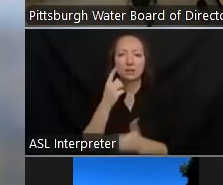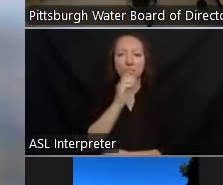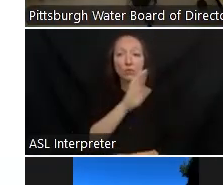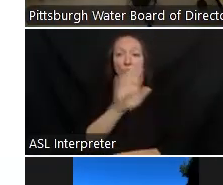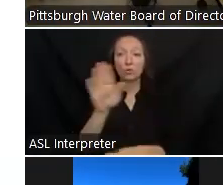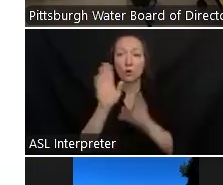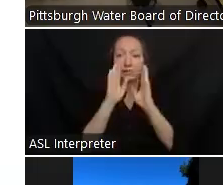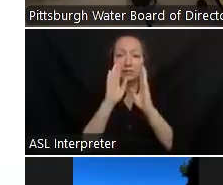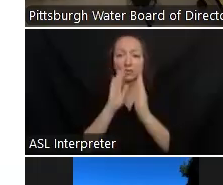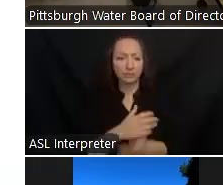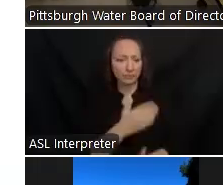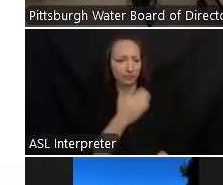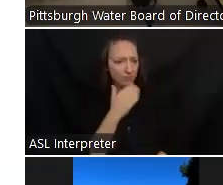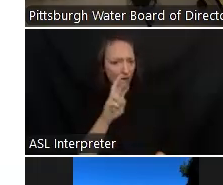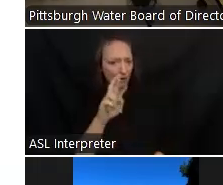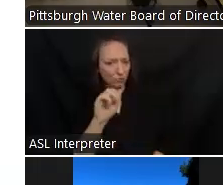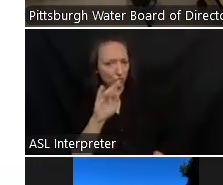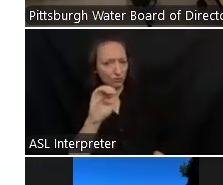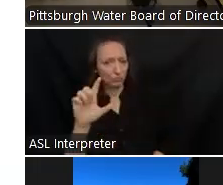Thank you, Rachel. Any questions?